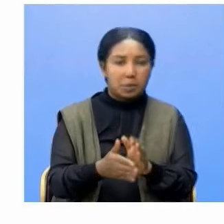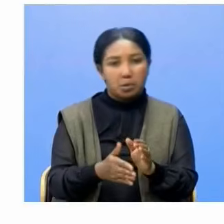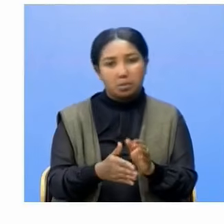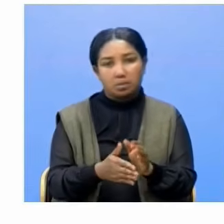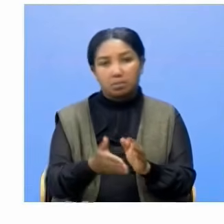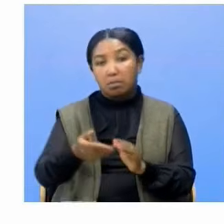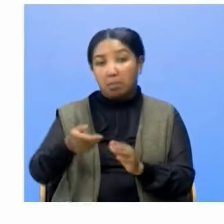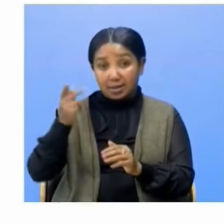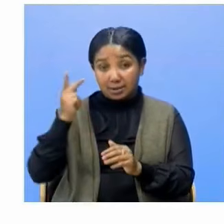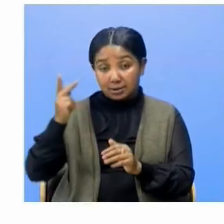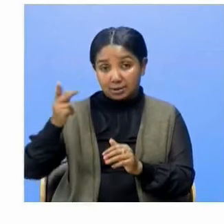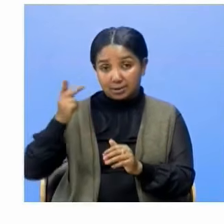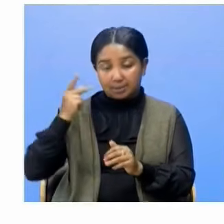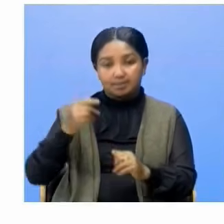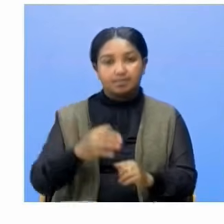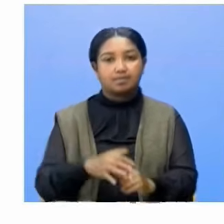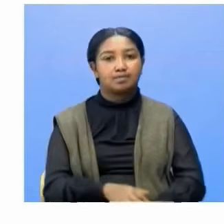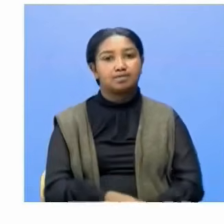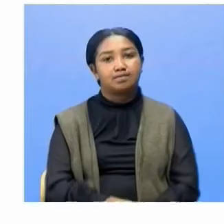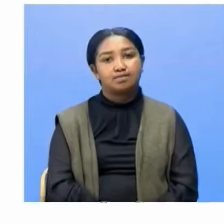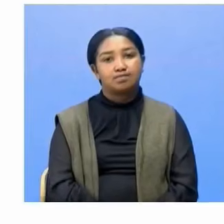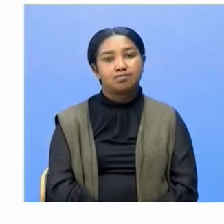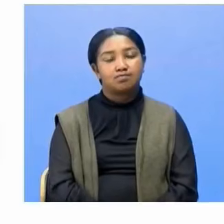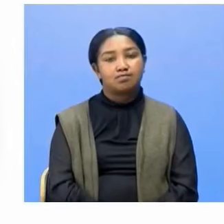in the past